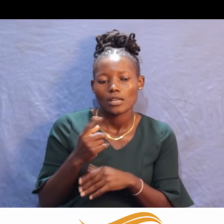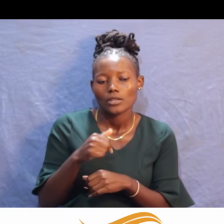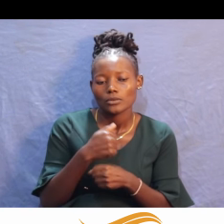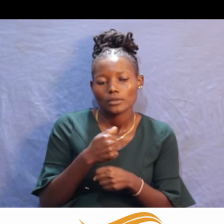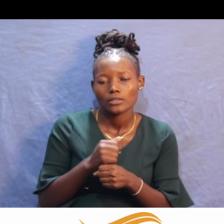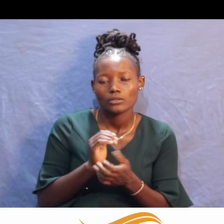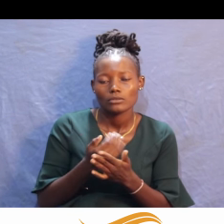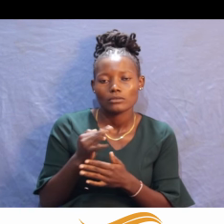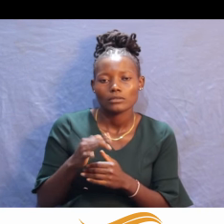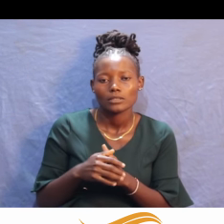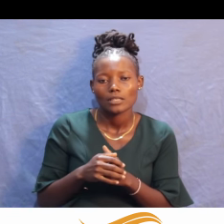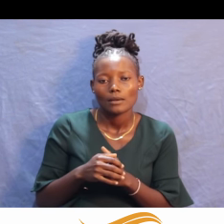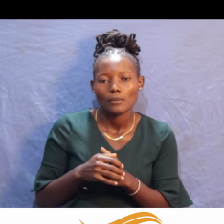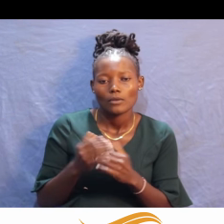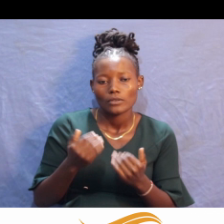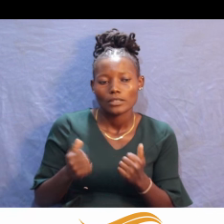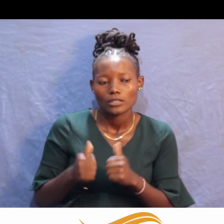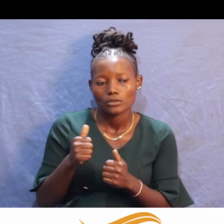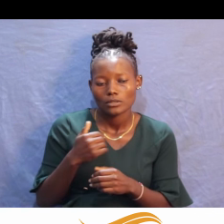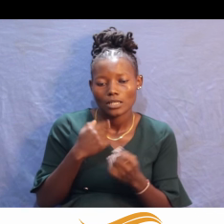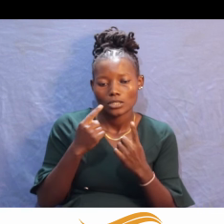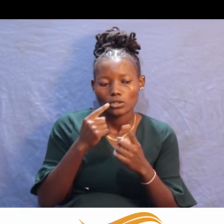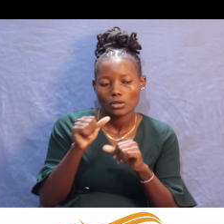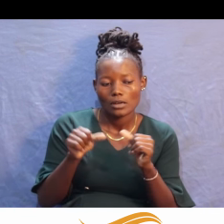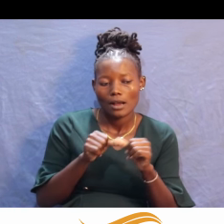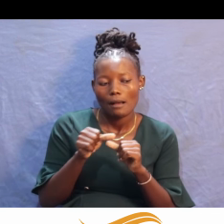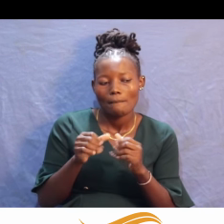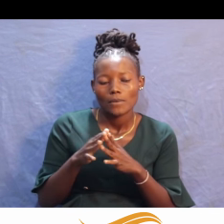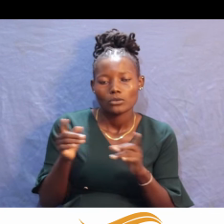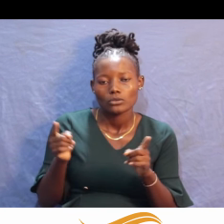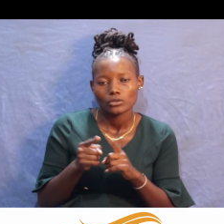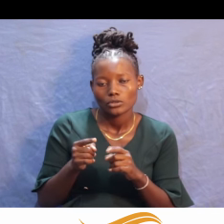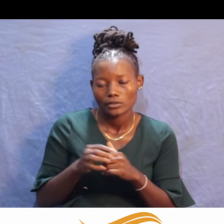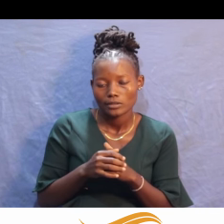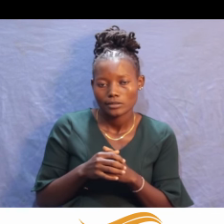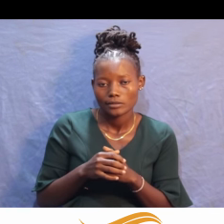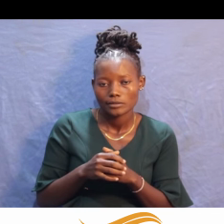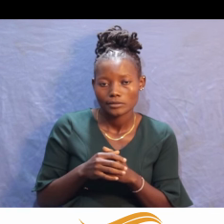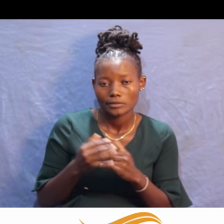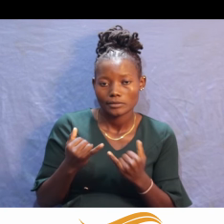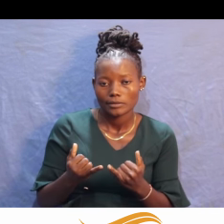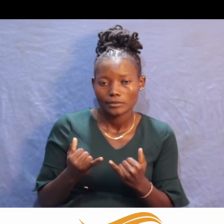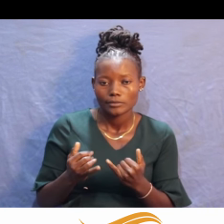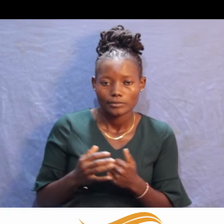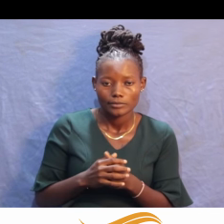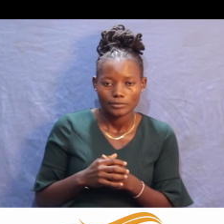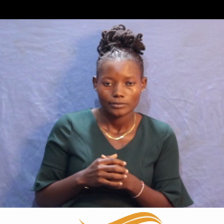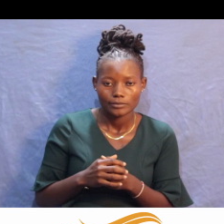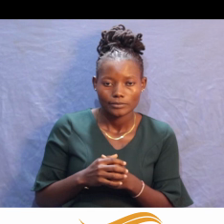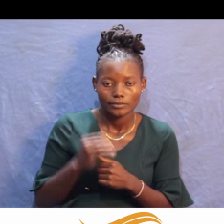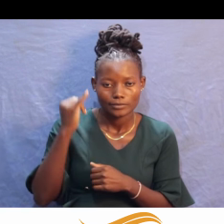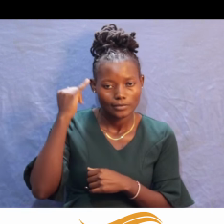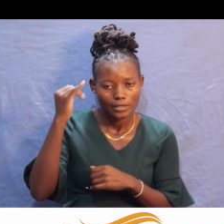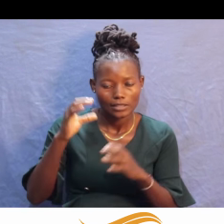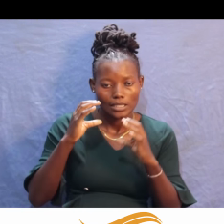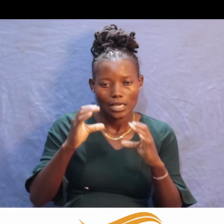lactic acid, which I'll talk about in a minute, which slows you down. So ideal coaching is to